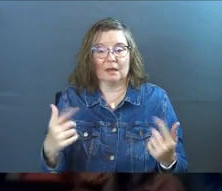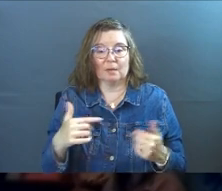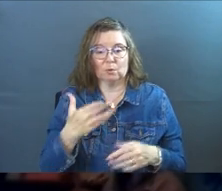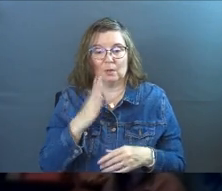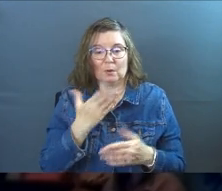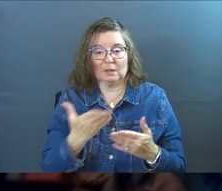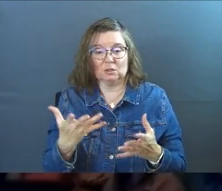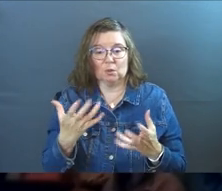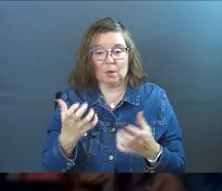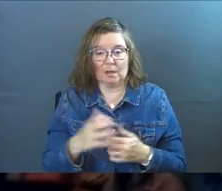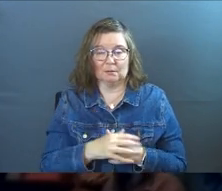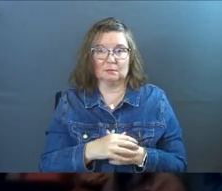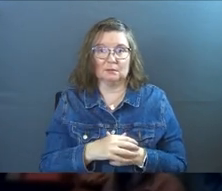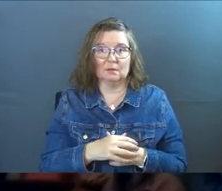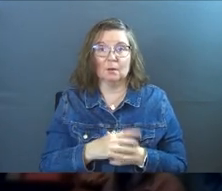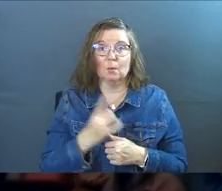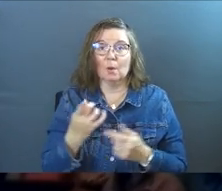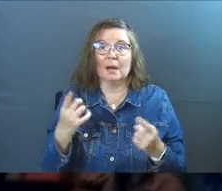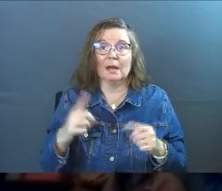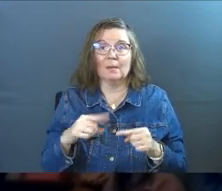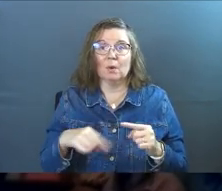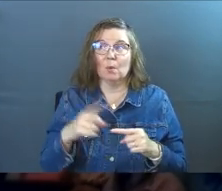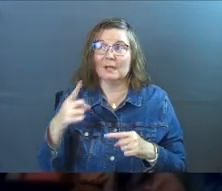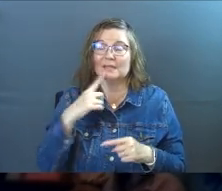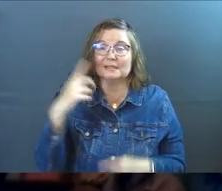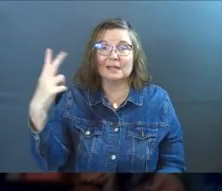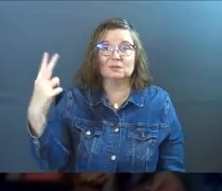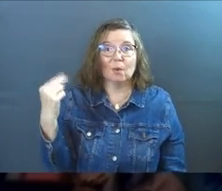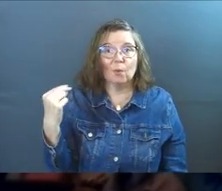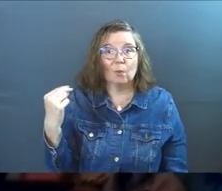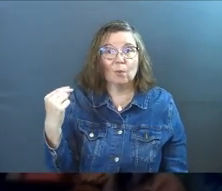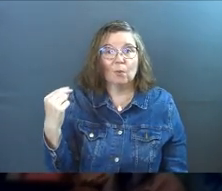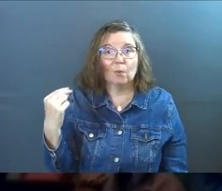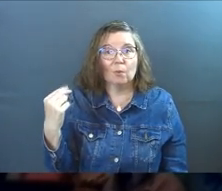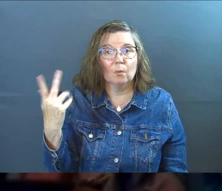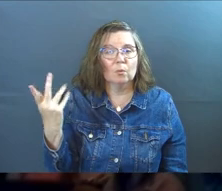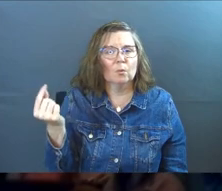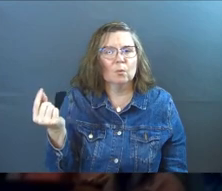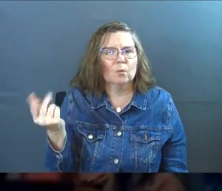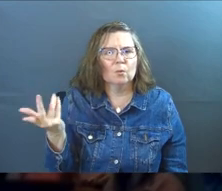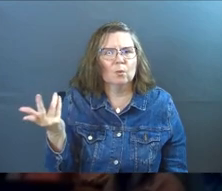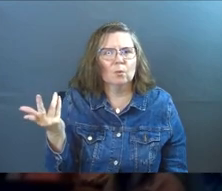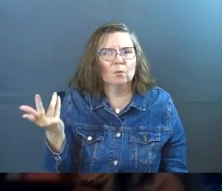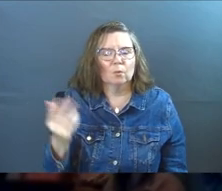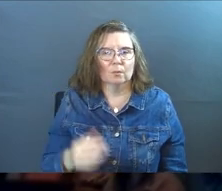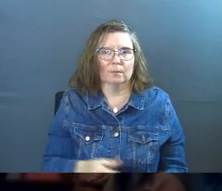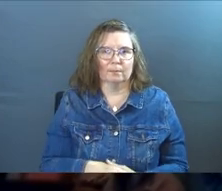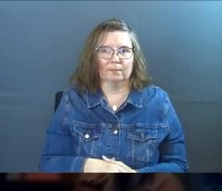God with things that you want. But what happens when he says no?